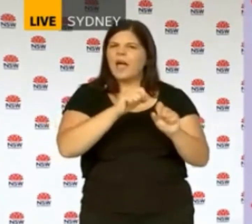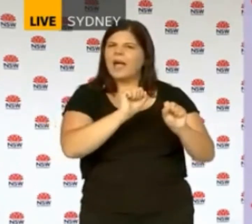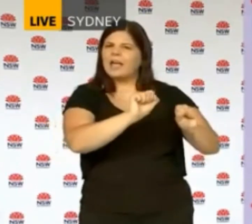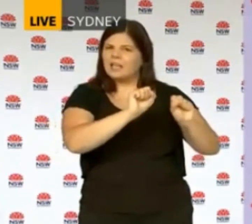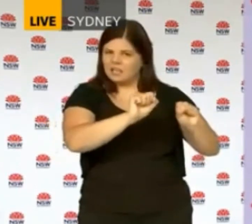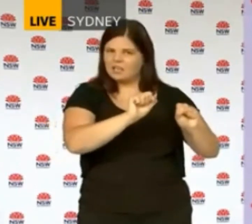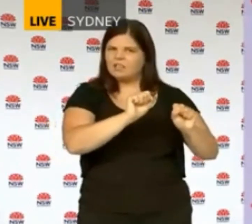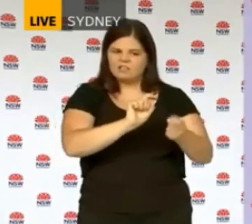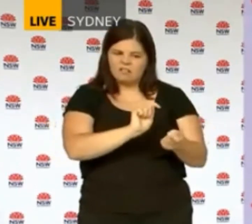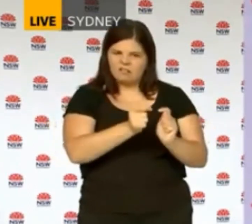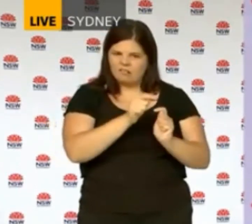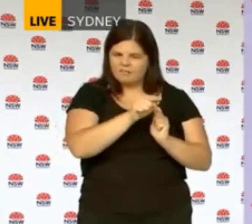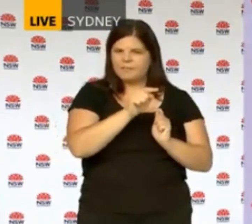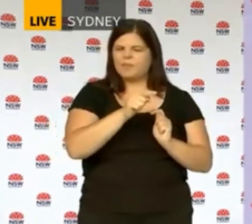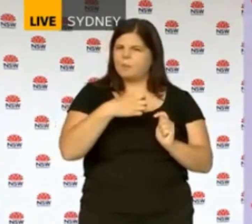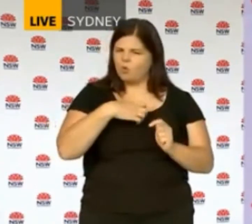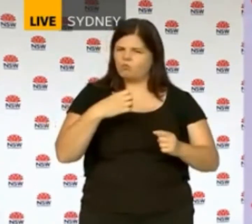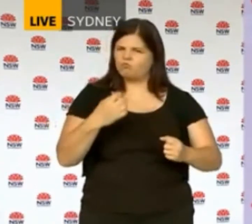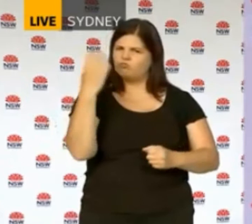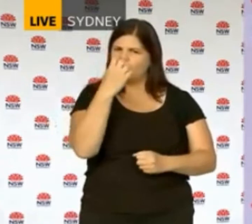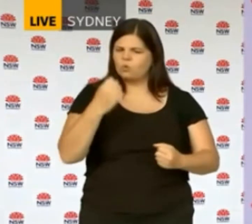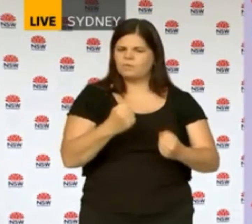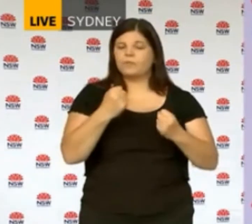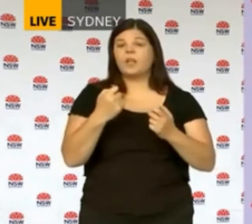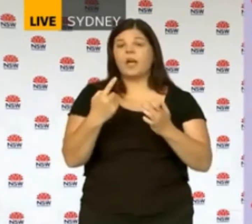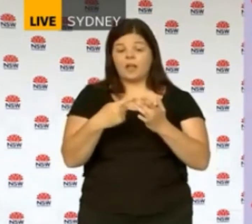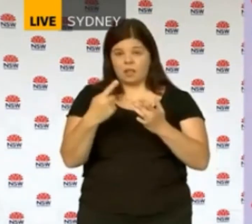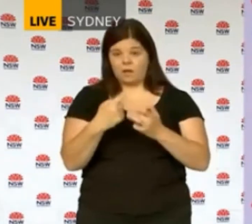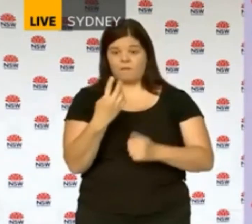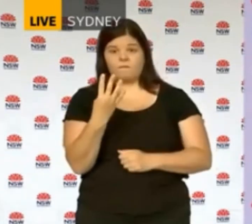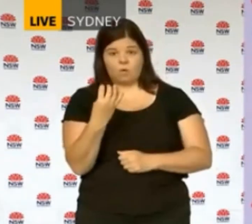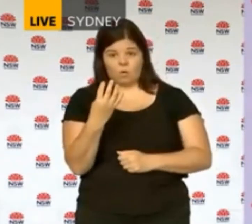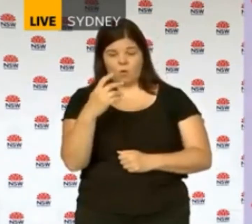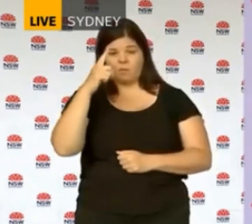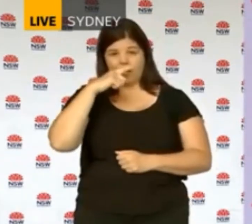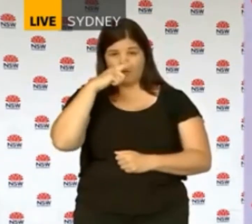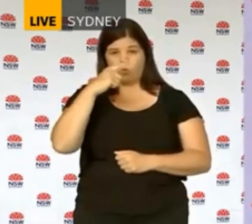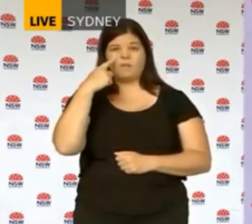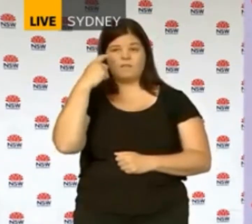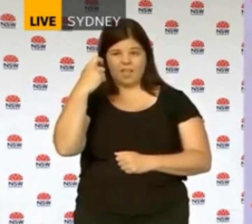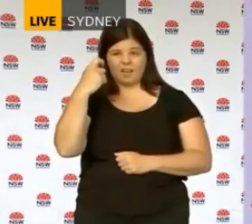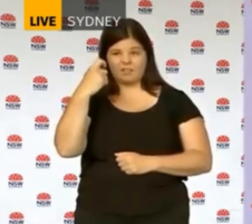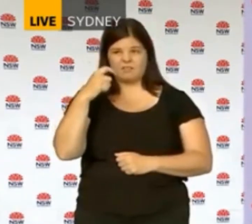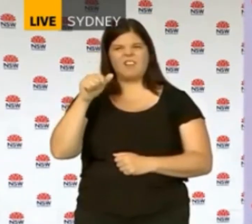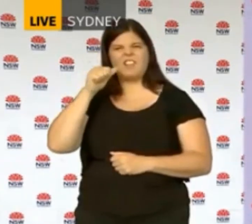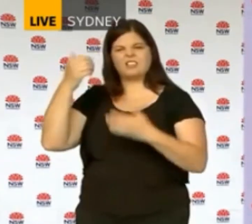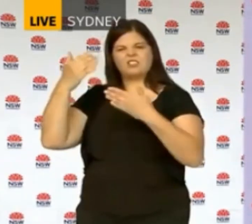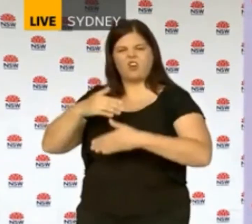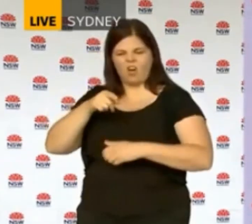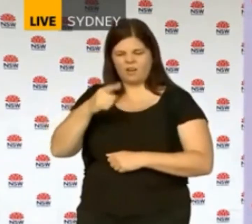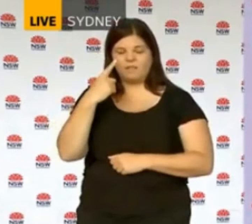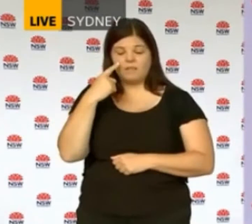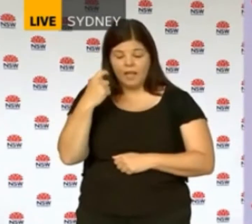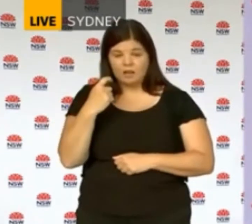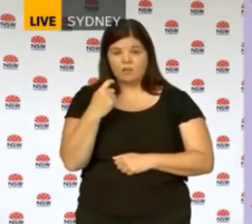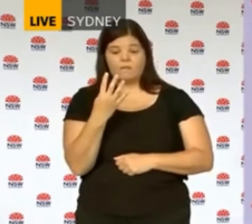And in addition, preliminary tests identified a group of 4 travellers. This was preliminary test arriving last night,